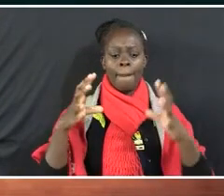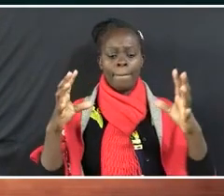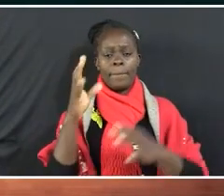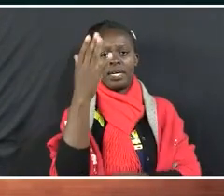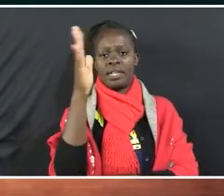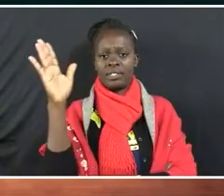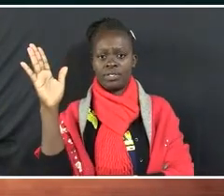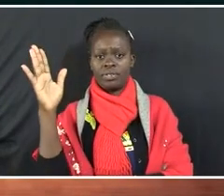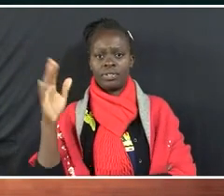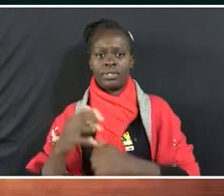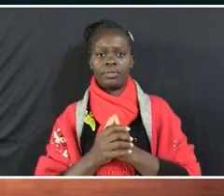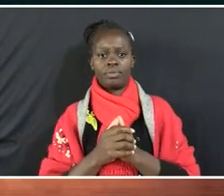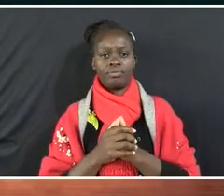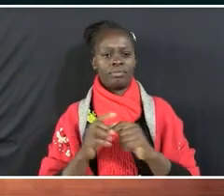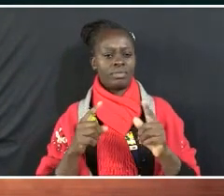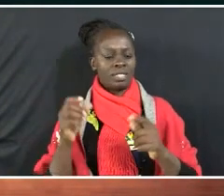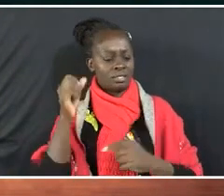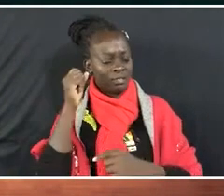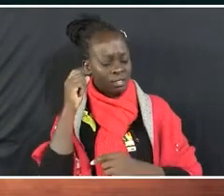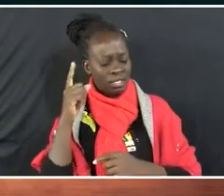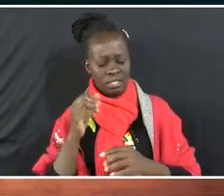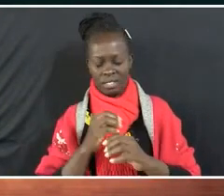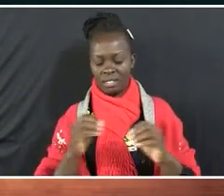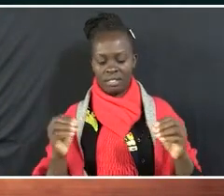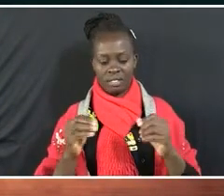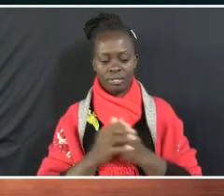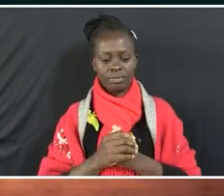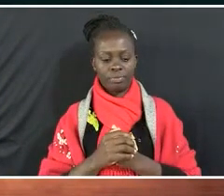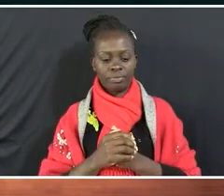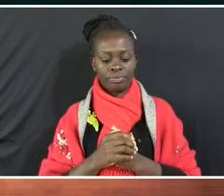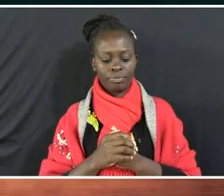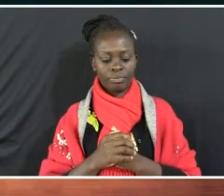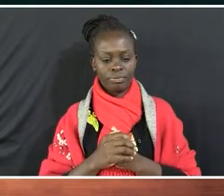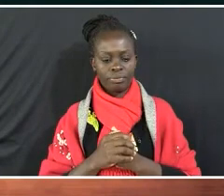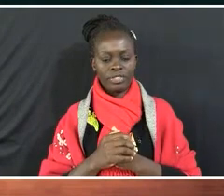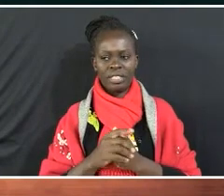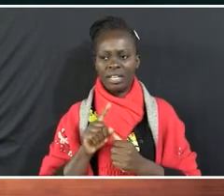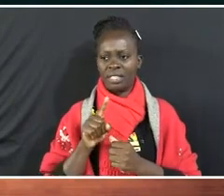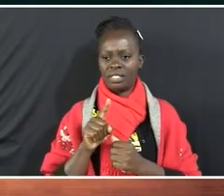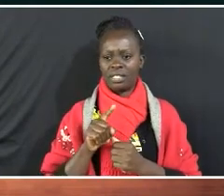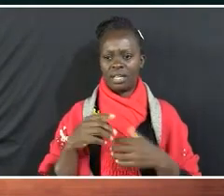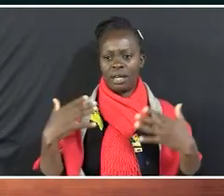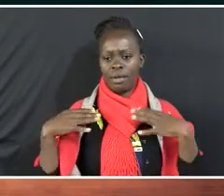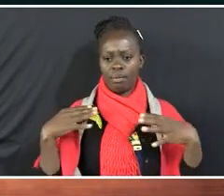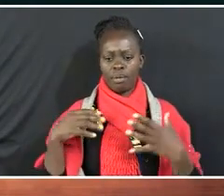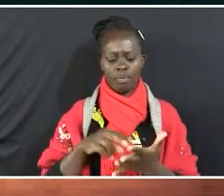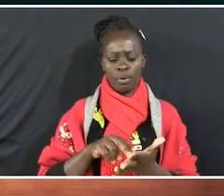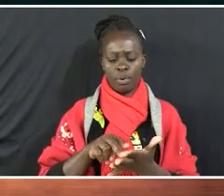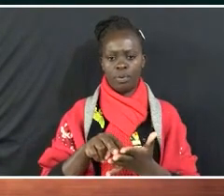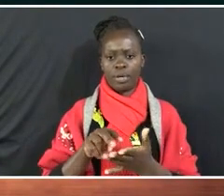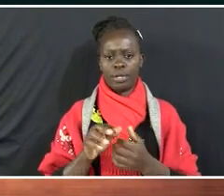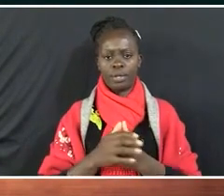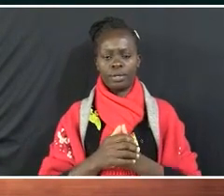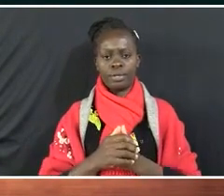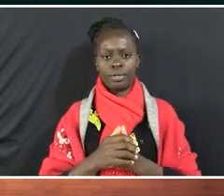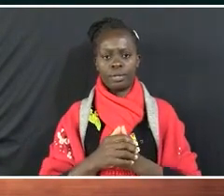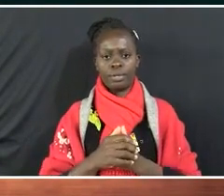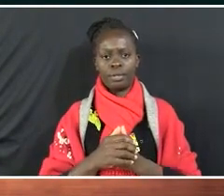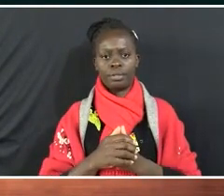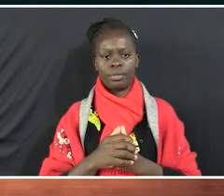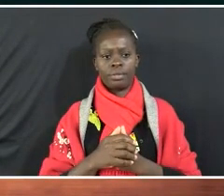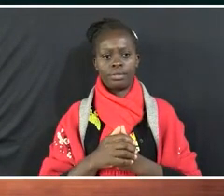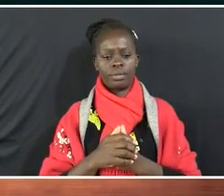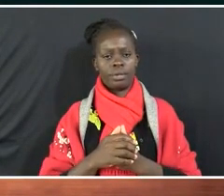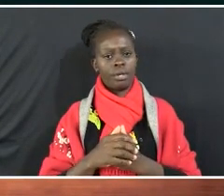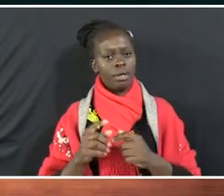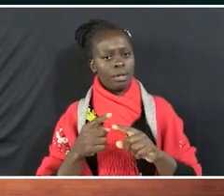The king said to him, turn aside. He turned aside. And Cushi was coming. Then Cushi was asked the